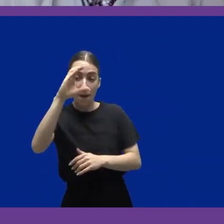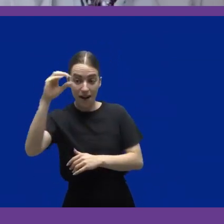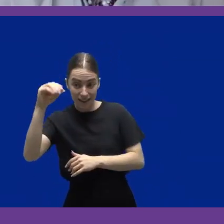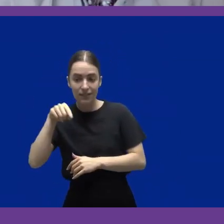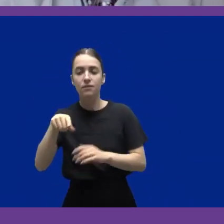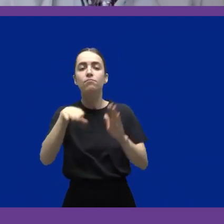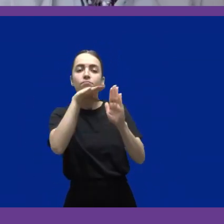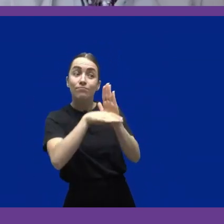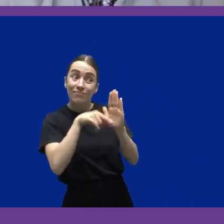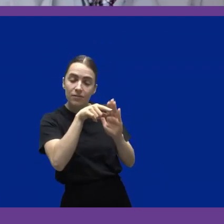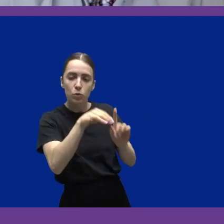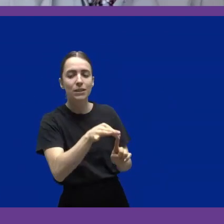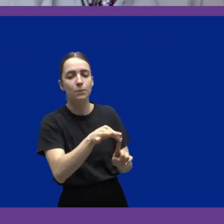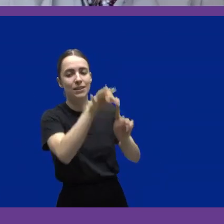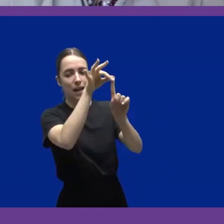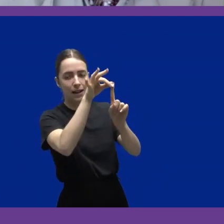proportionality. Next.